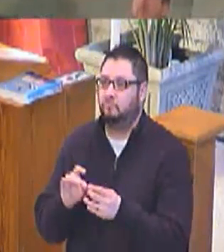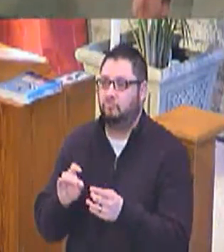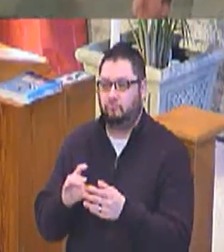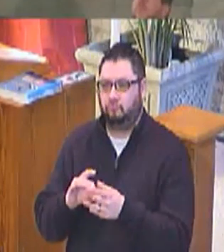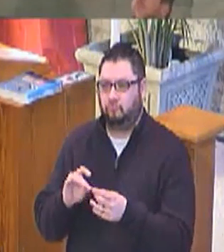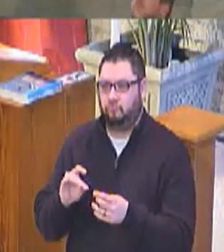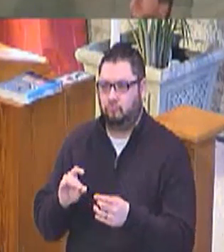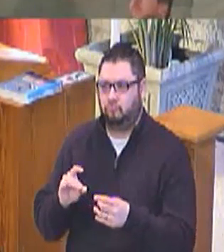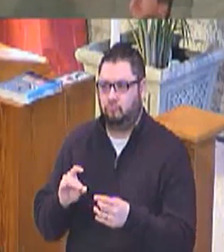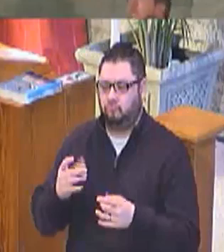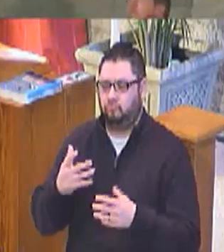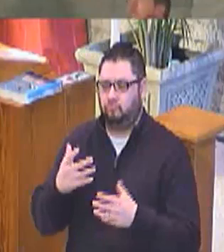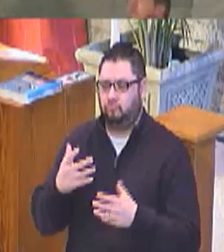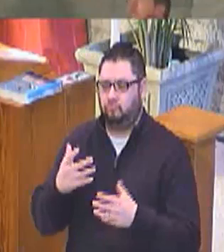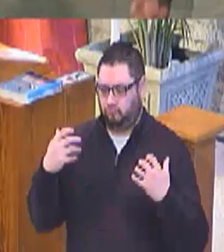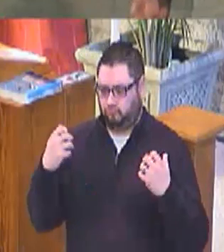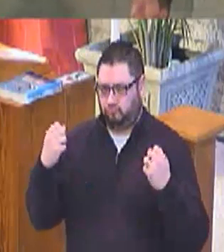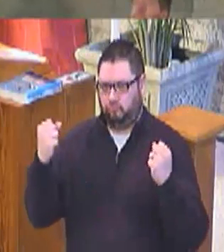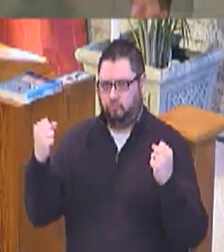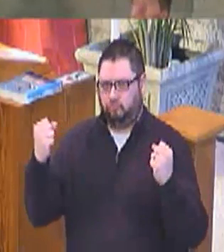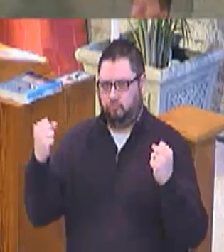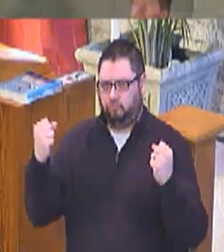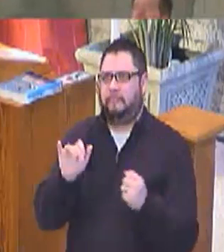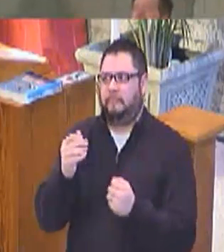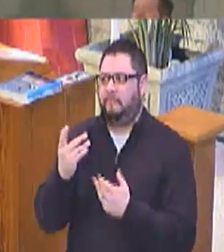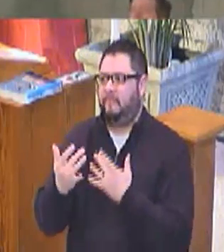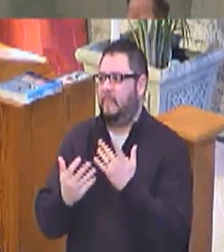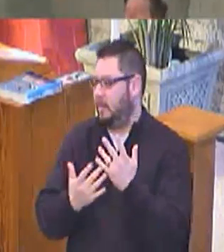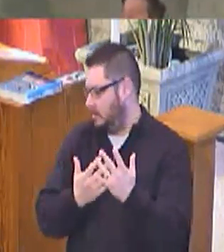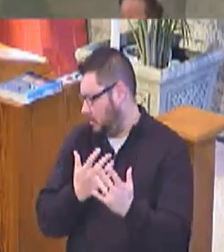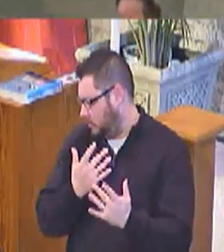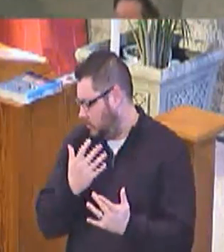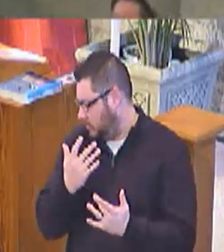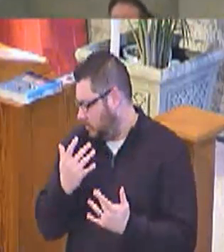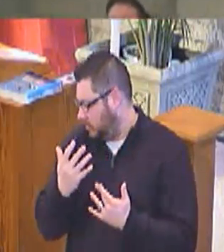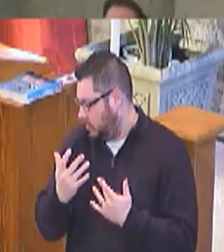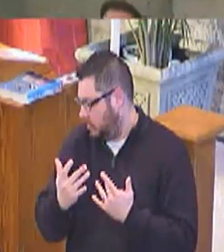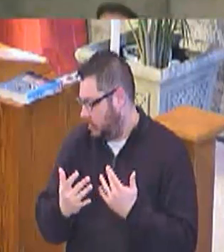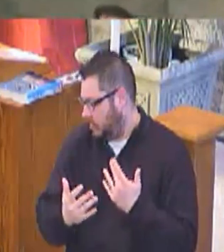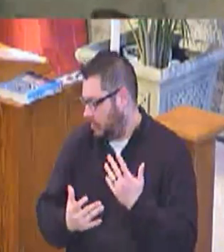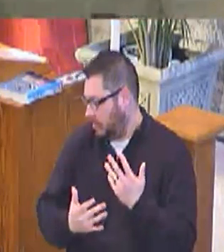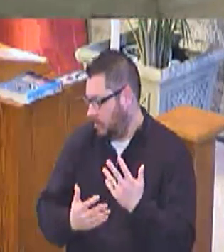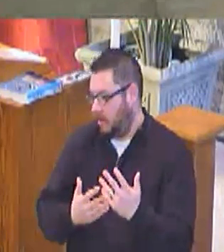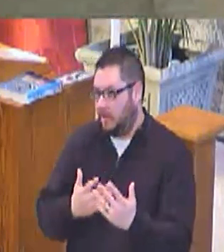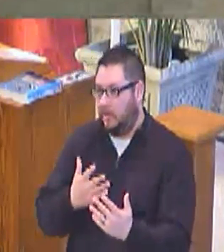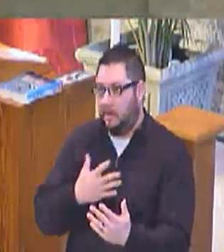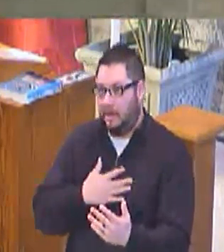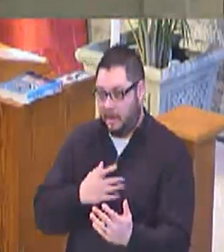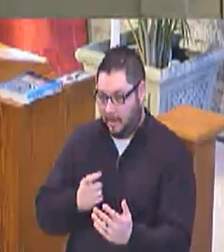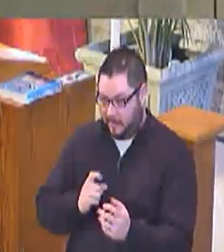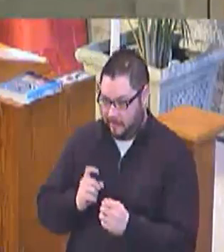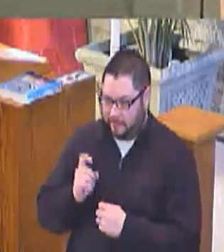Speak with bravest fire and have the